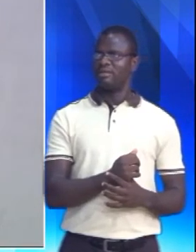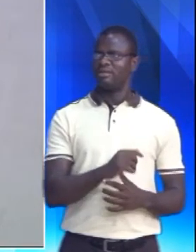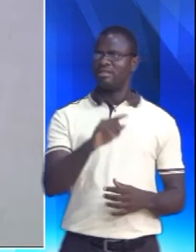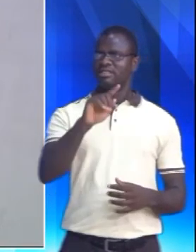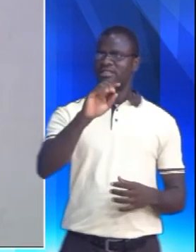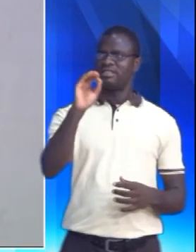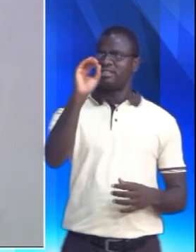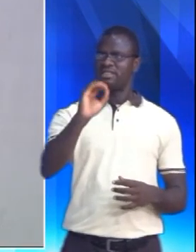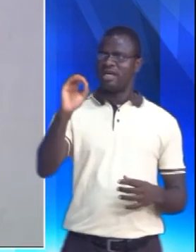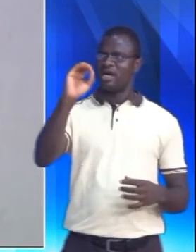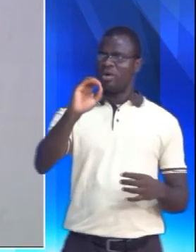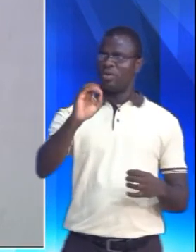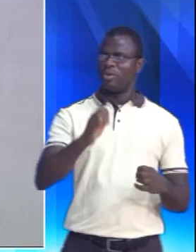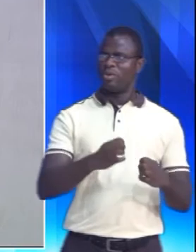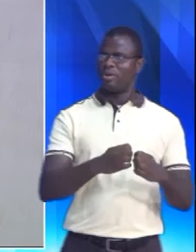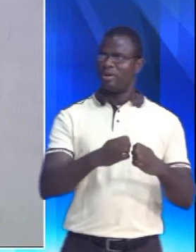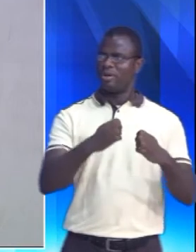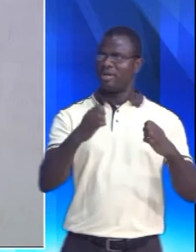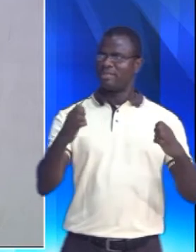the zero exponent.